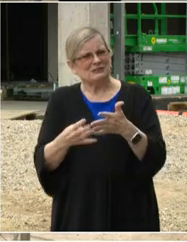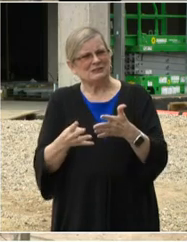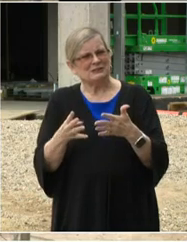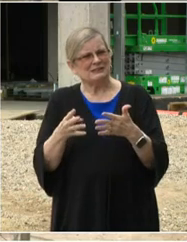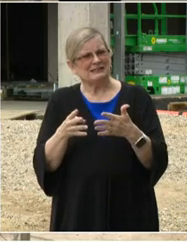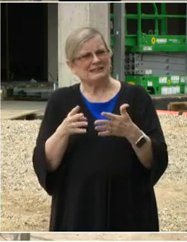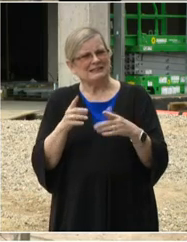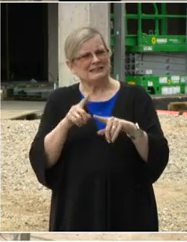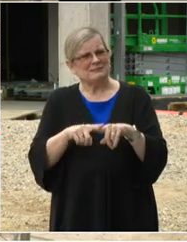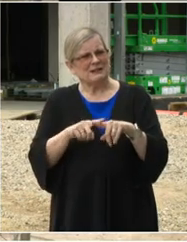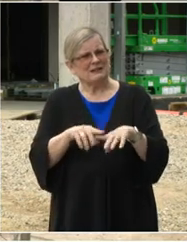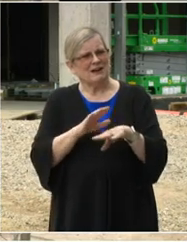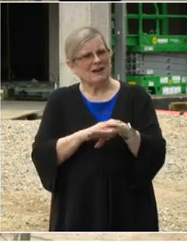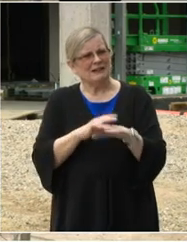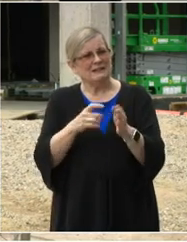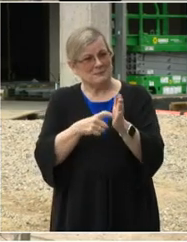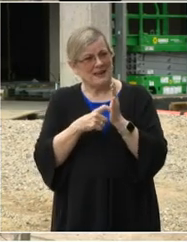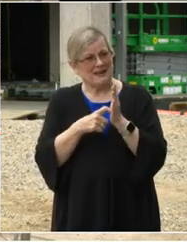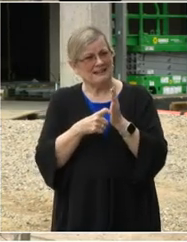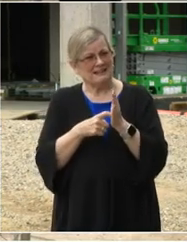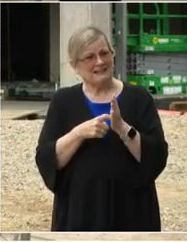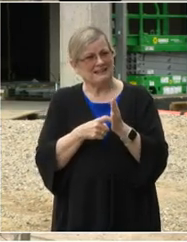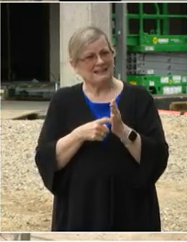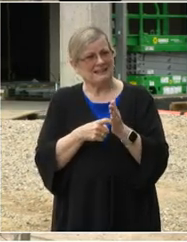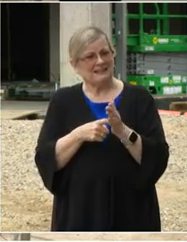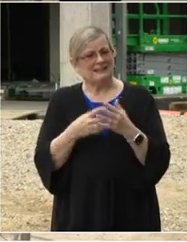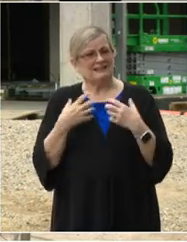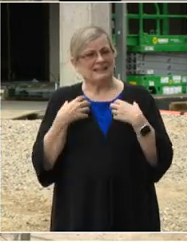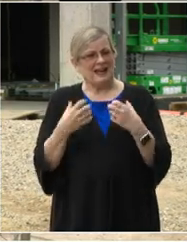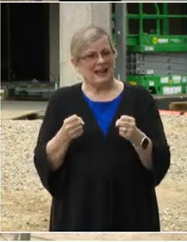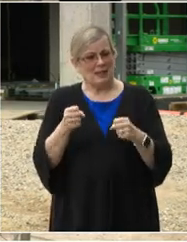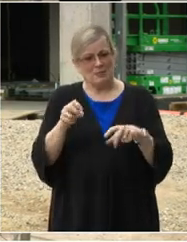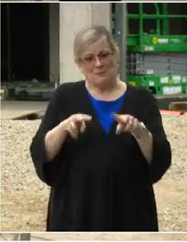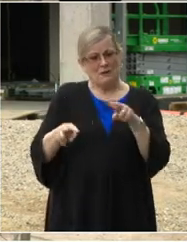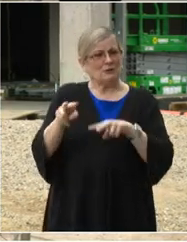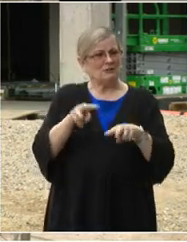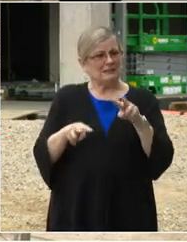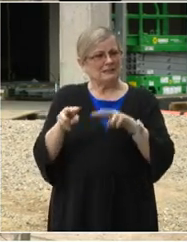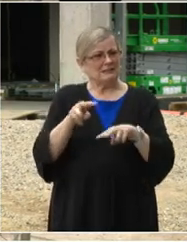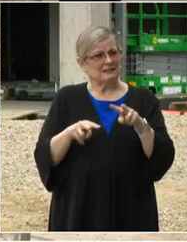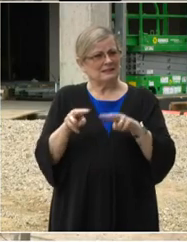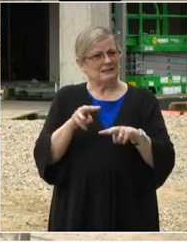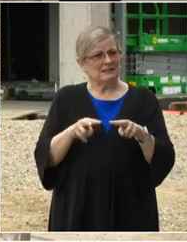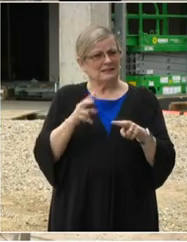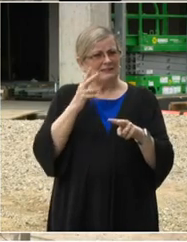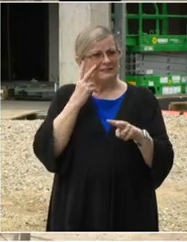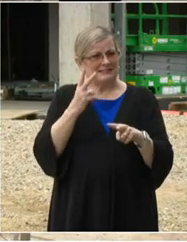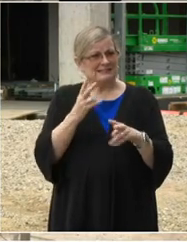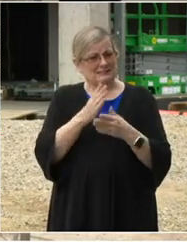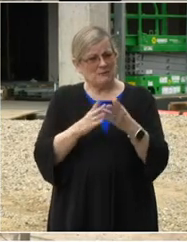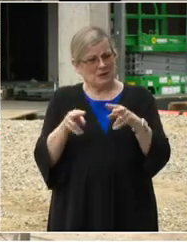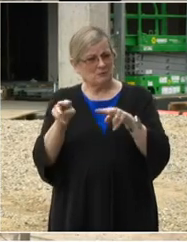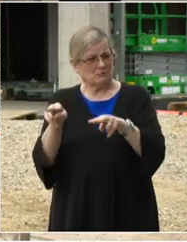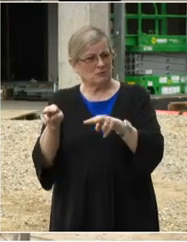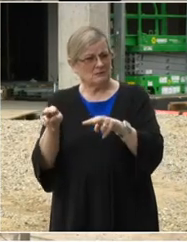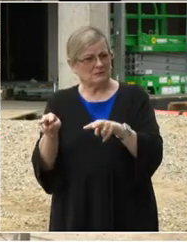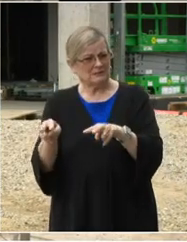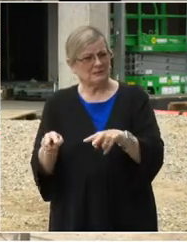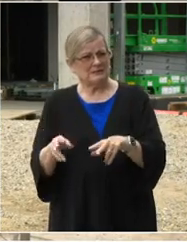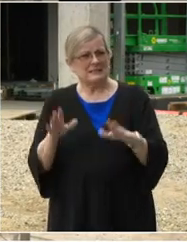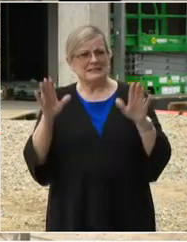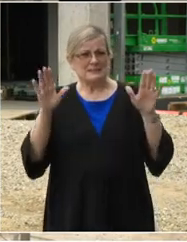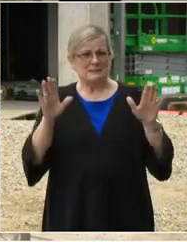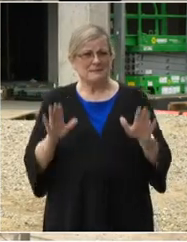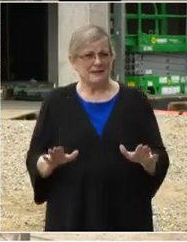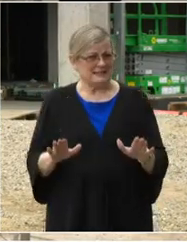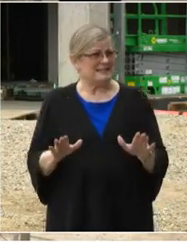Of course. So DC Health monitors those closely. We're very pleased. It's amazing. A few weeks and a lot